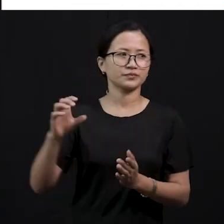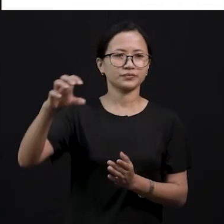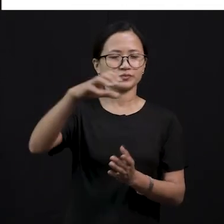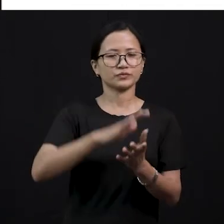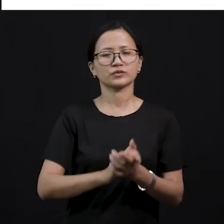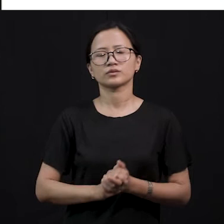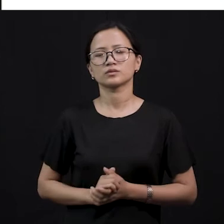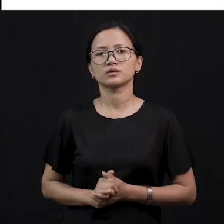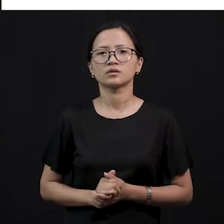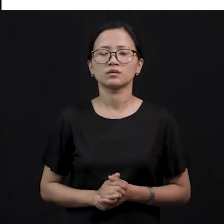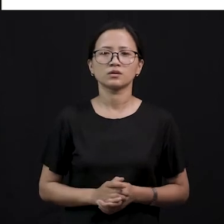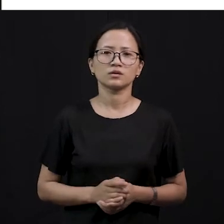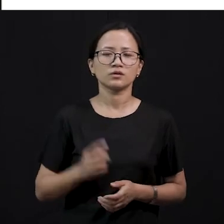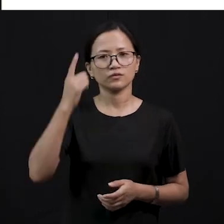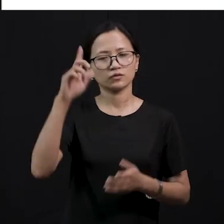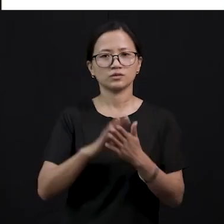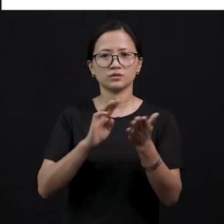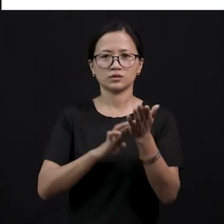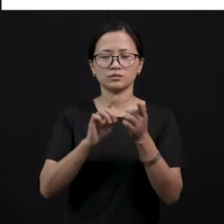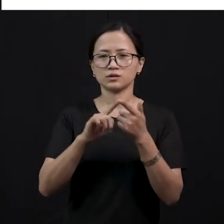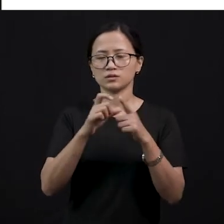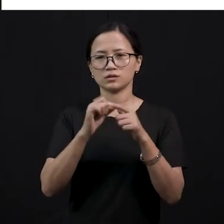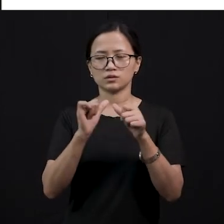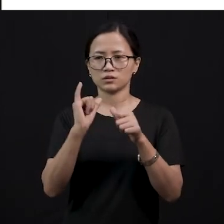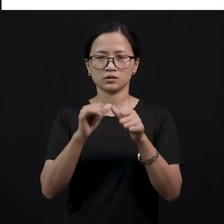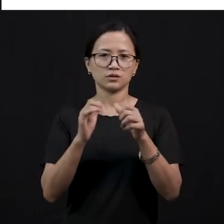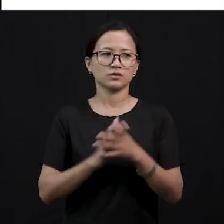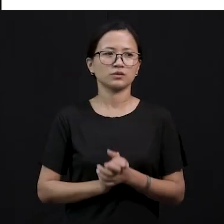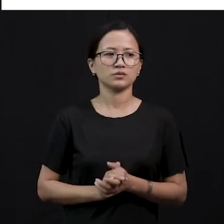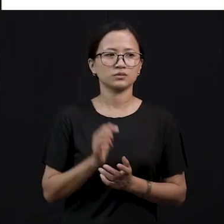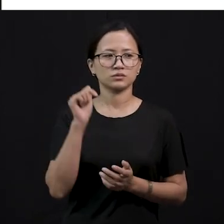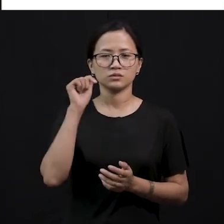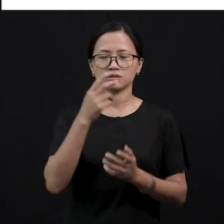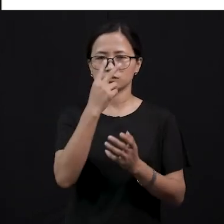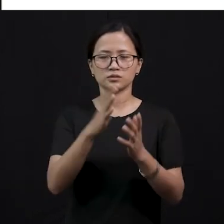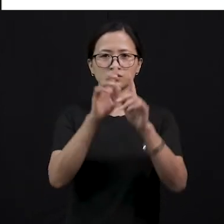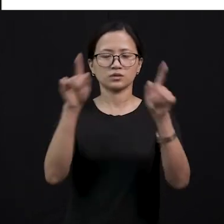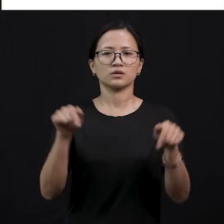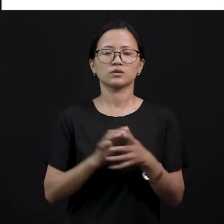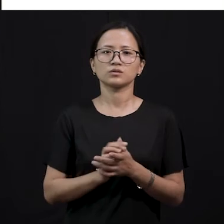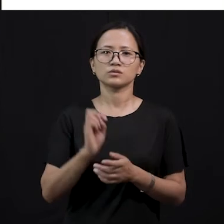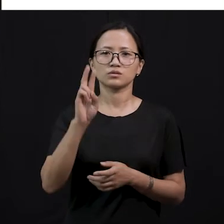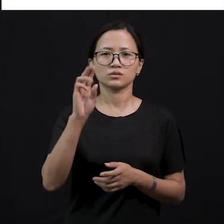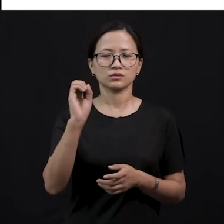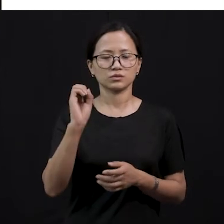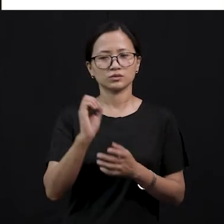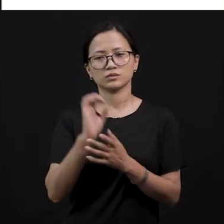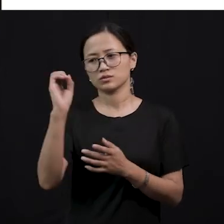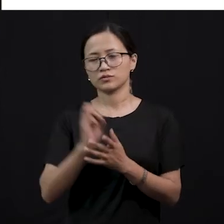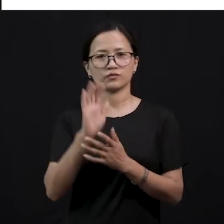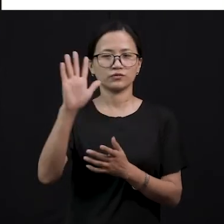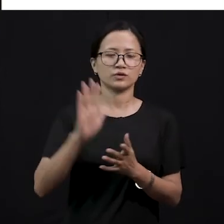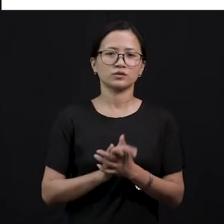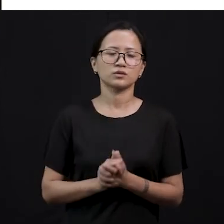freedom of expression for the media houses, this is a 2005 RTI Act which came into existence and which